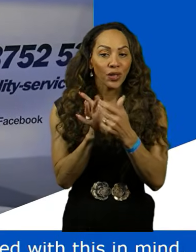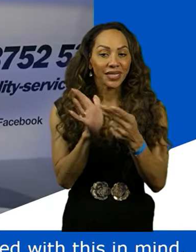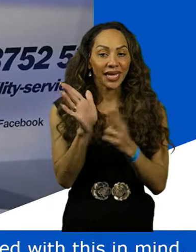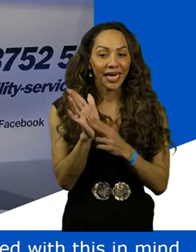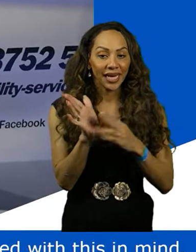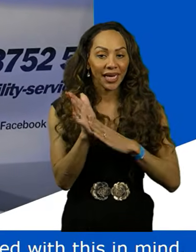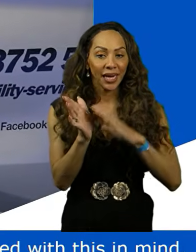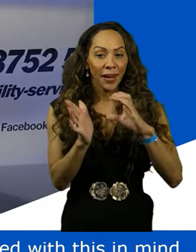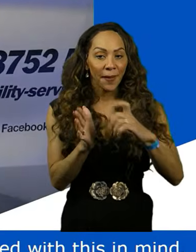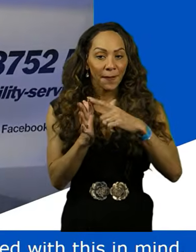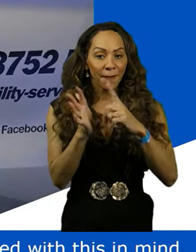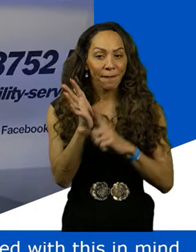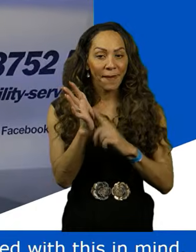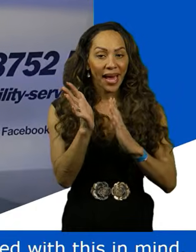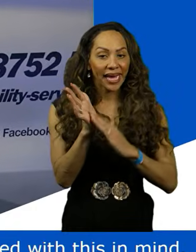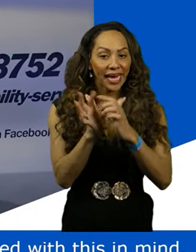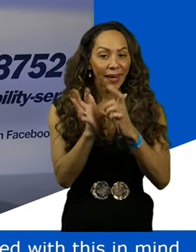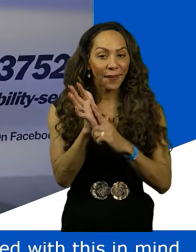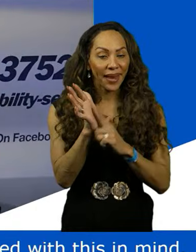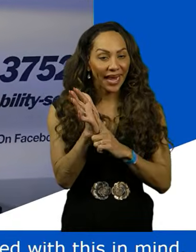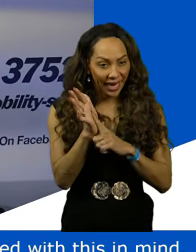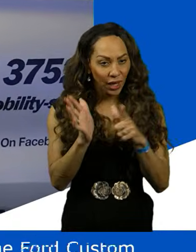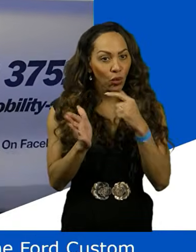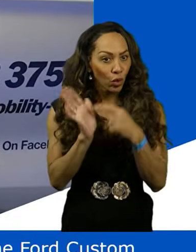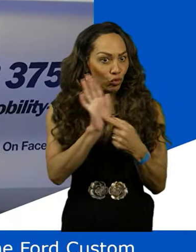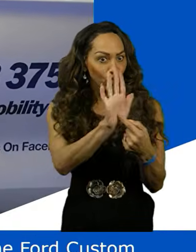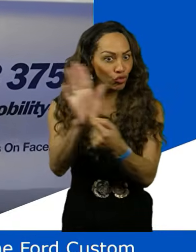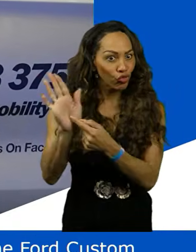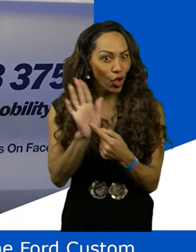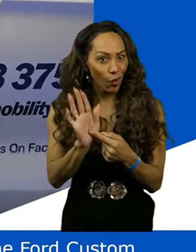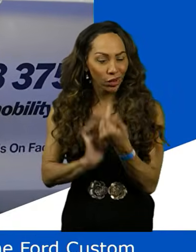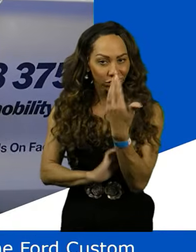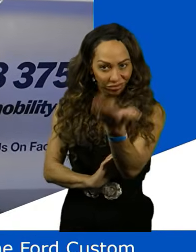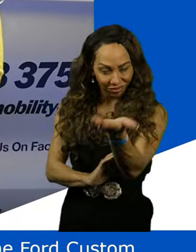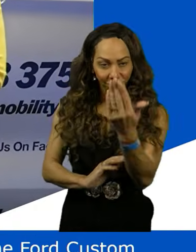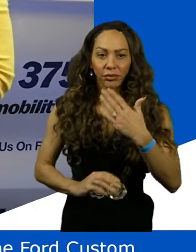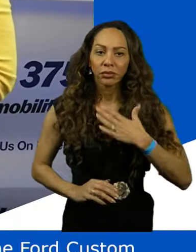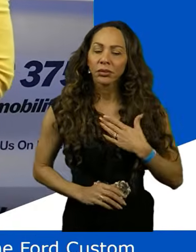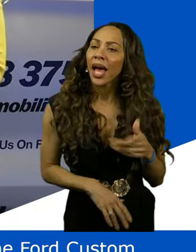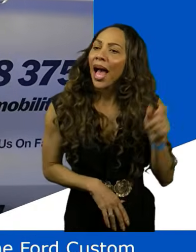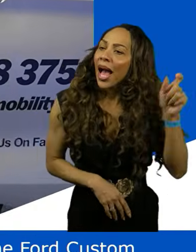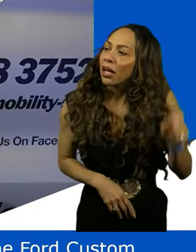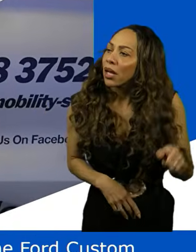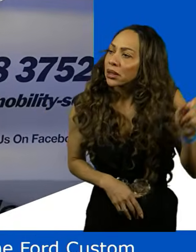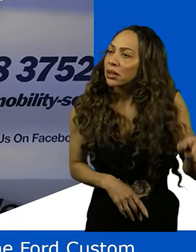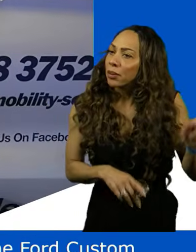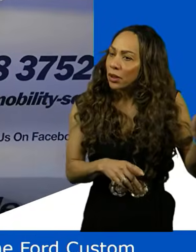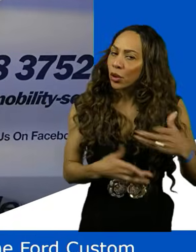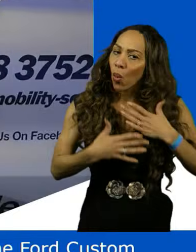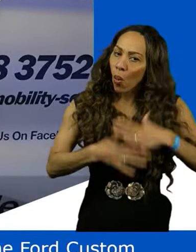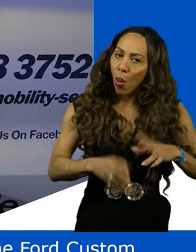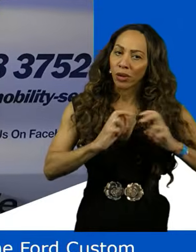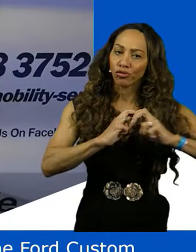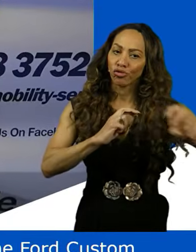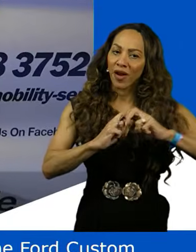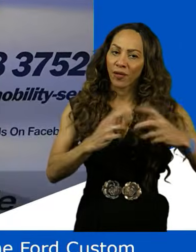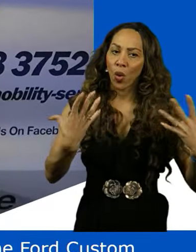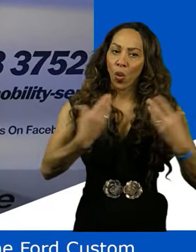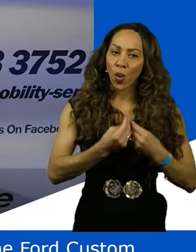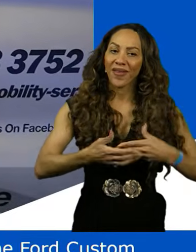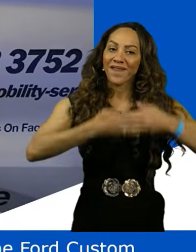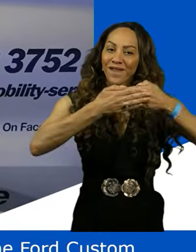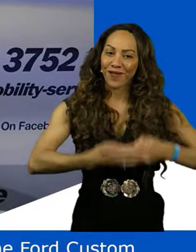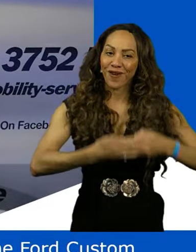joining me, Roisin. Now, for our customers especially, being able to travel with friends and family is such an important part of their